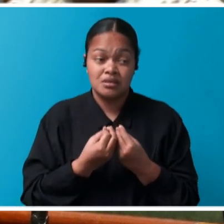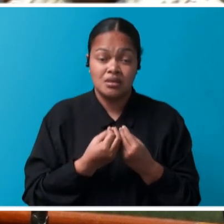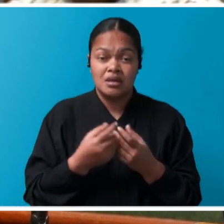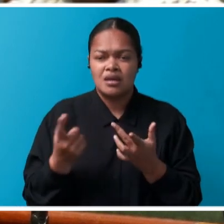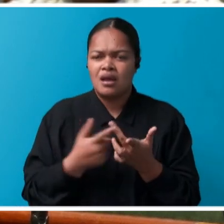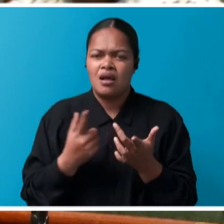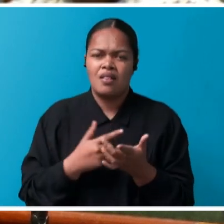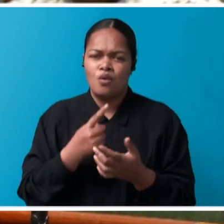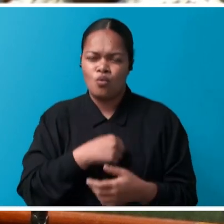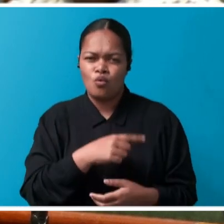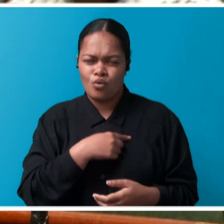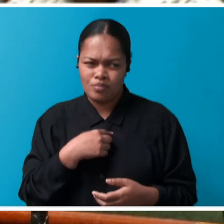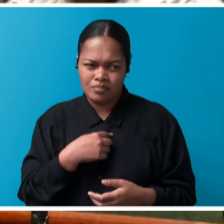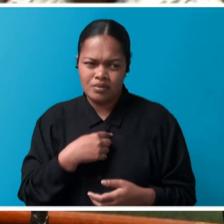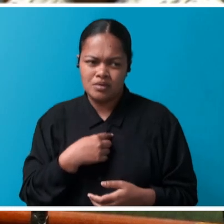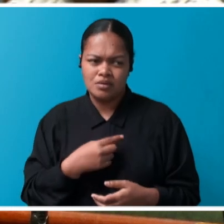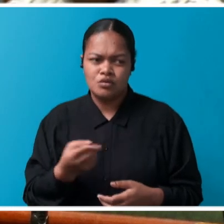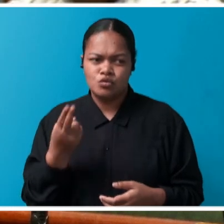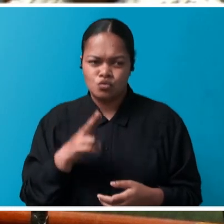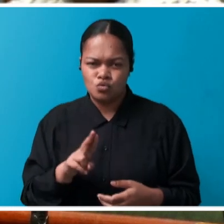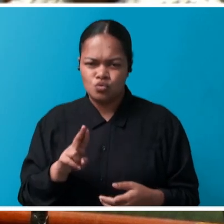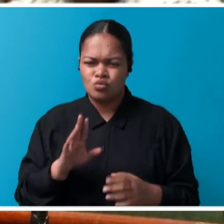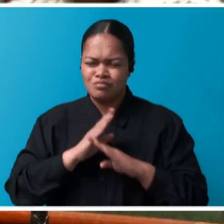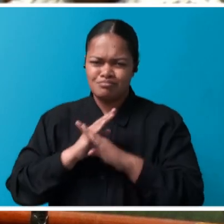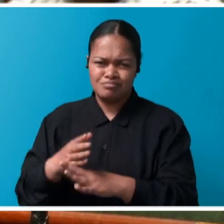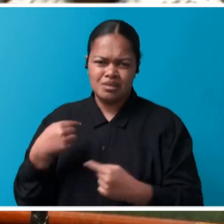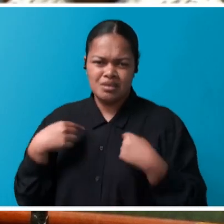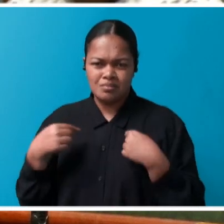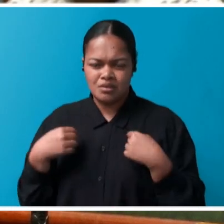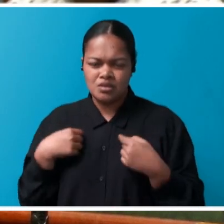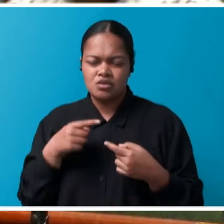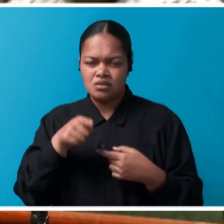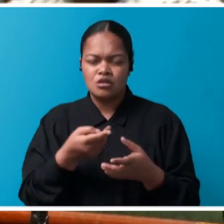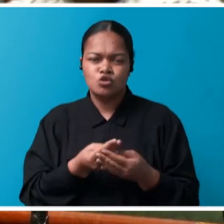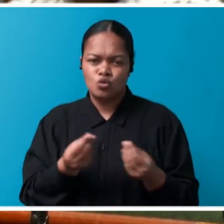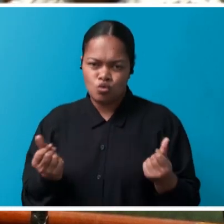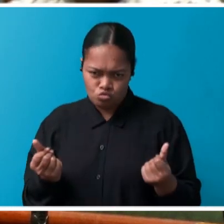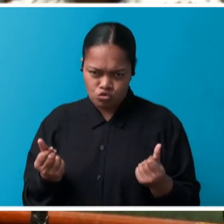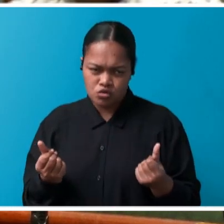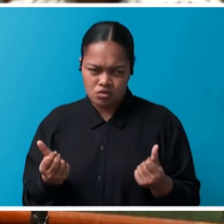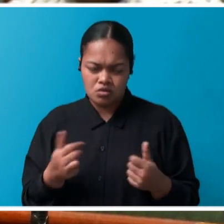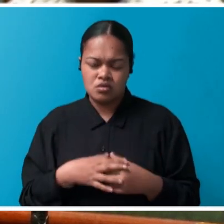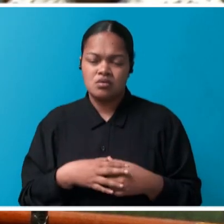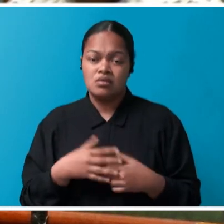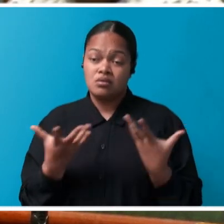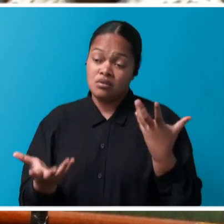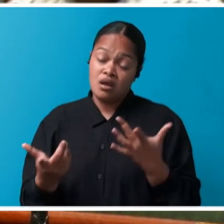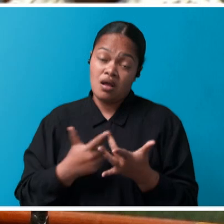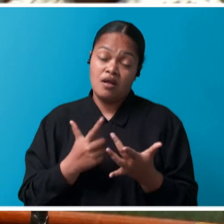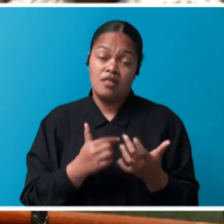commitment that persists despite the temptation of disillusion, despite many failures, and